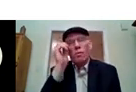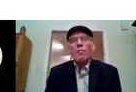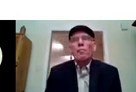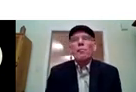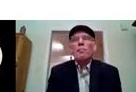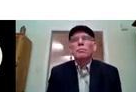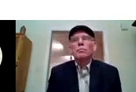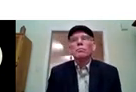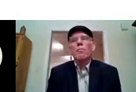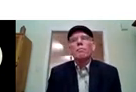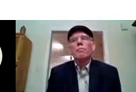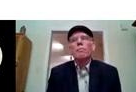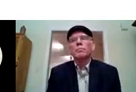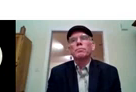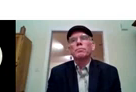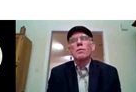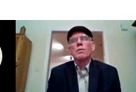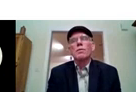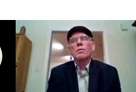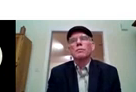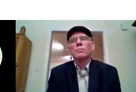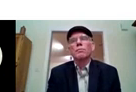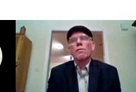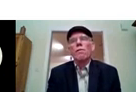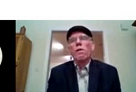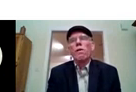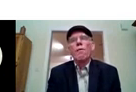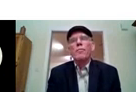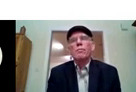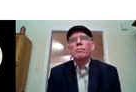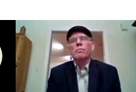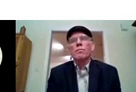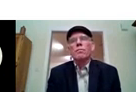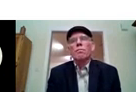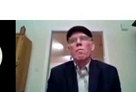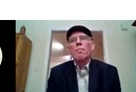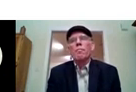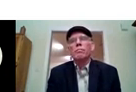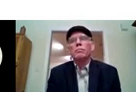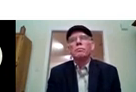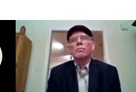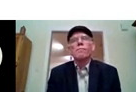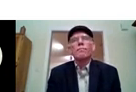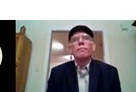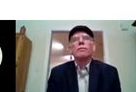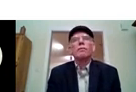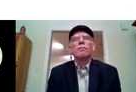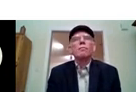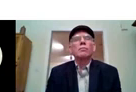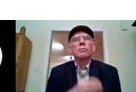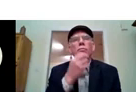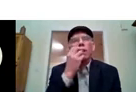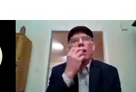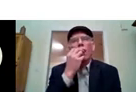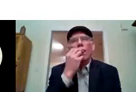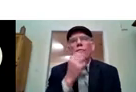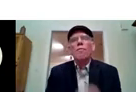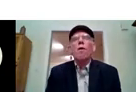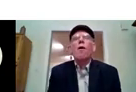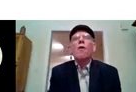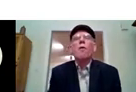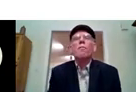facilities required to serve existing land uses within the town center core. And the nominator, Steve